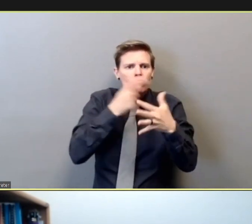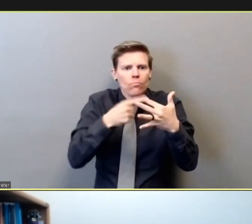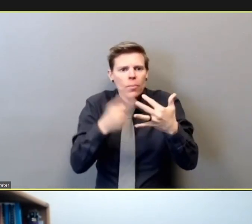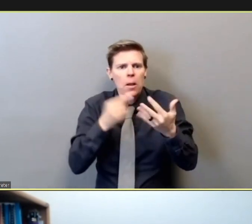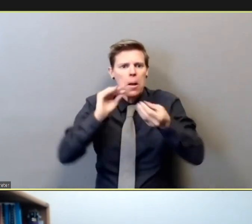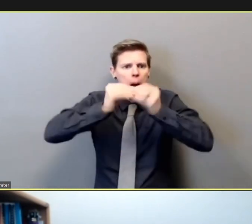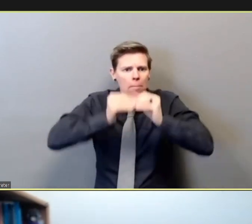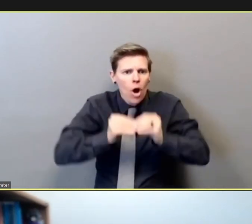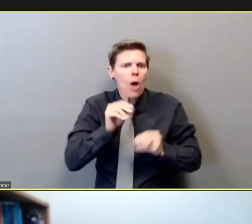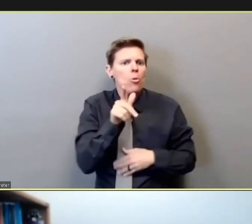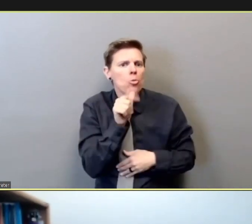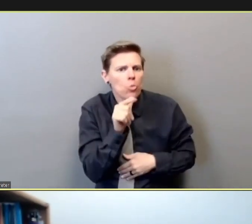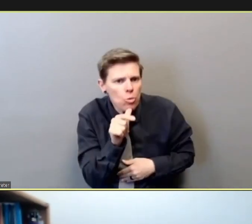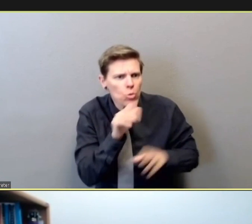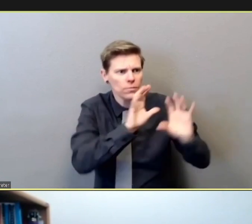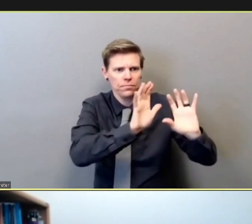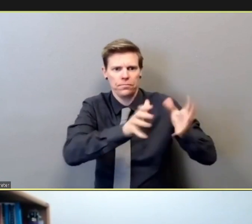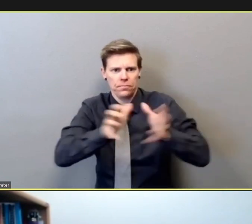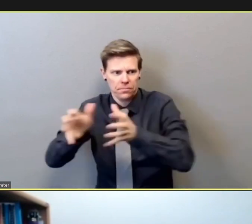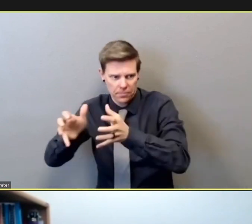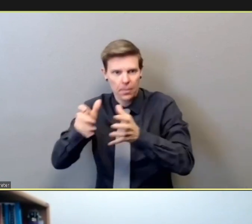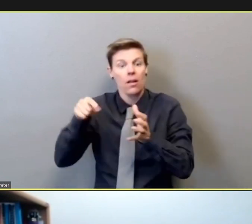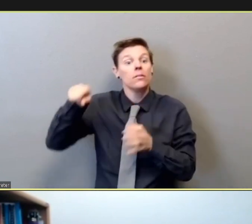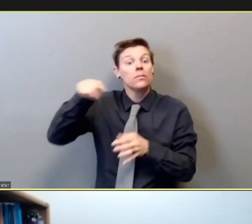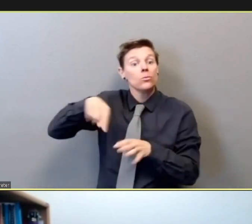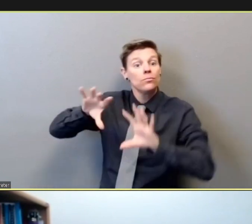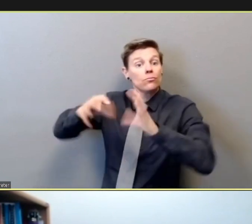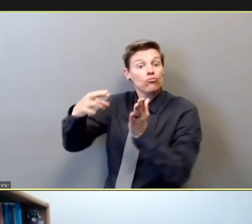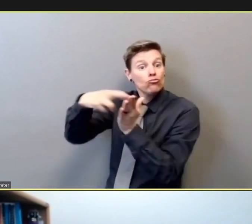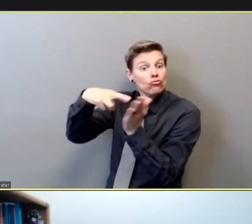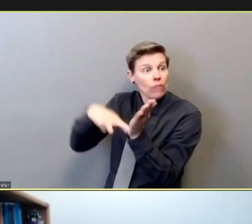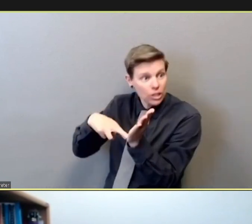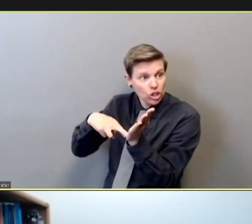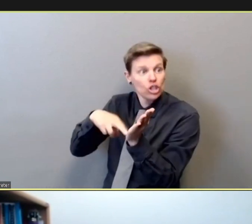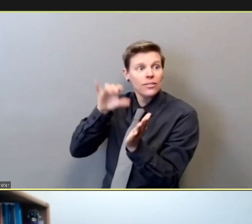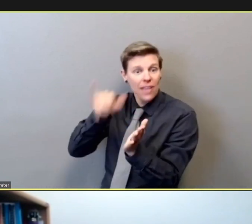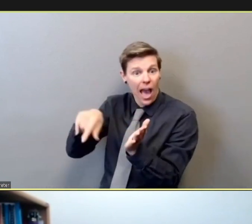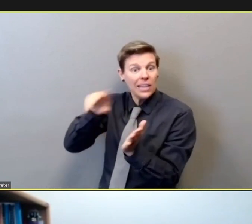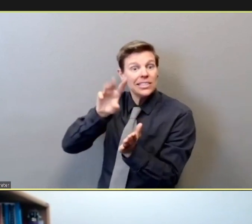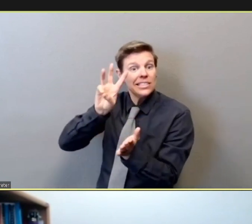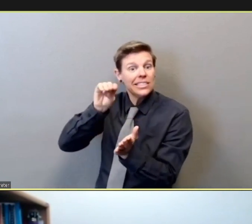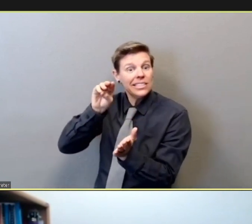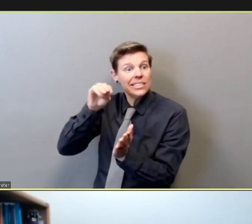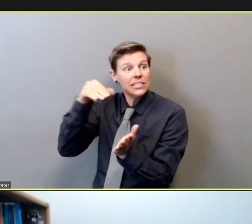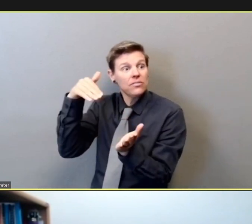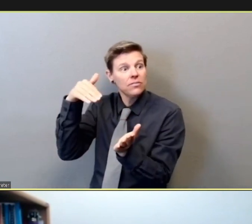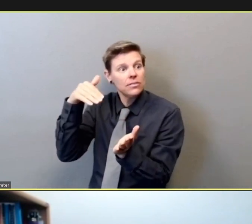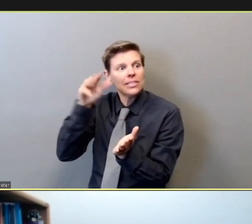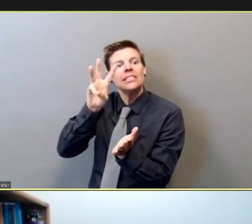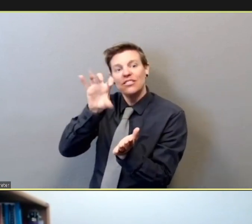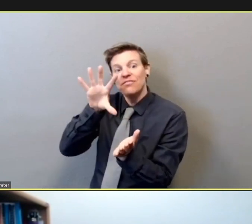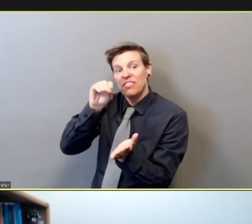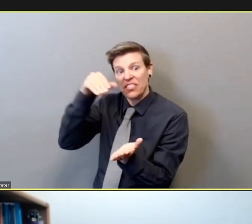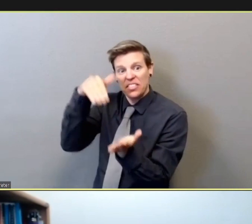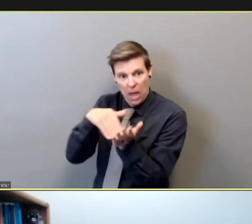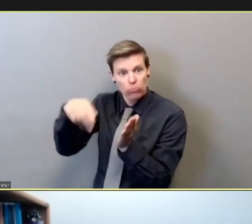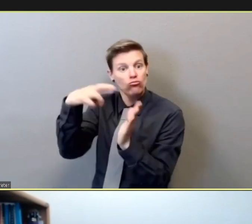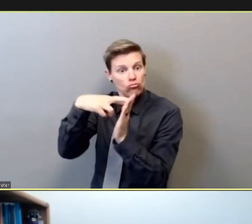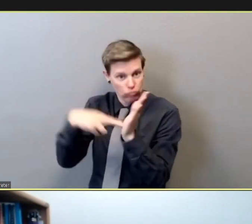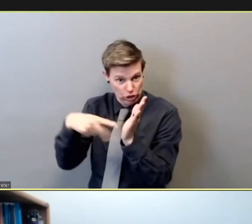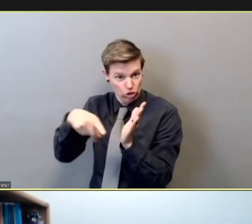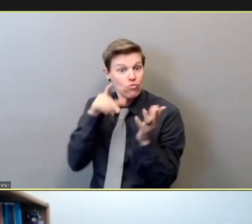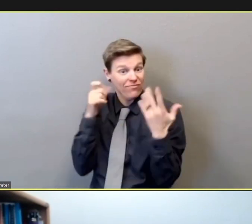think about registration, 650,000 plus have registered, but there are people who received vaccine before